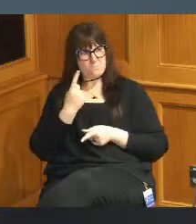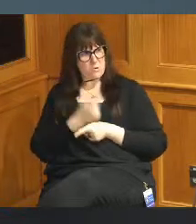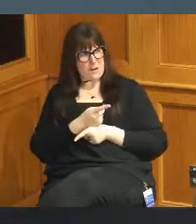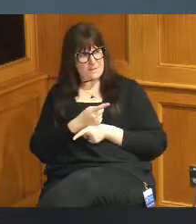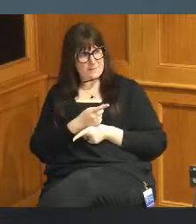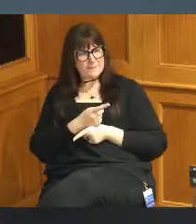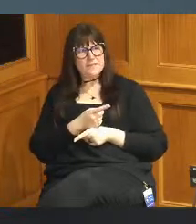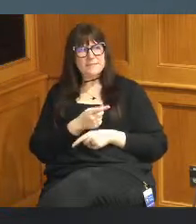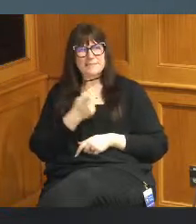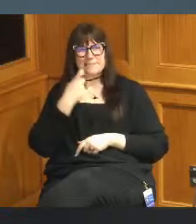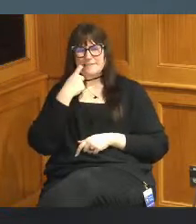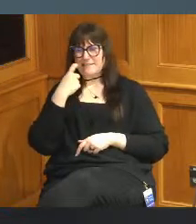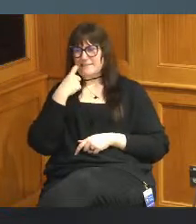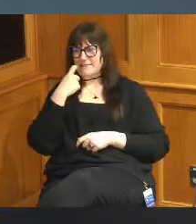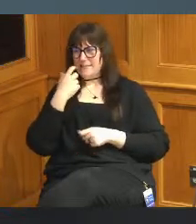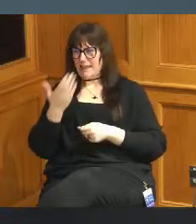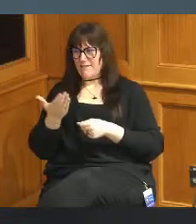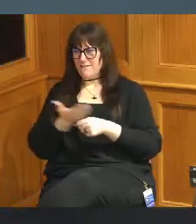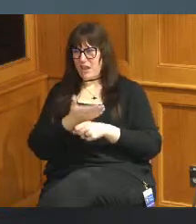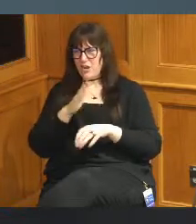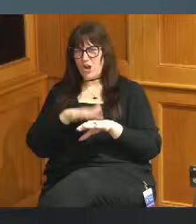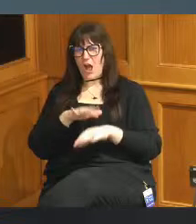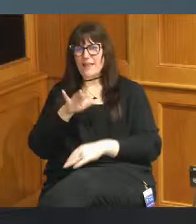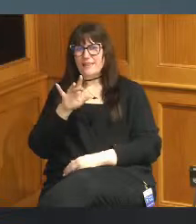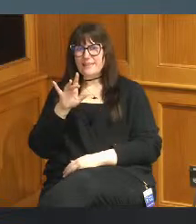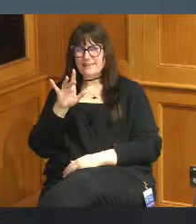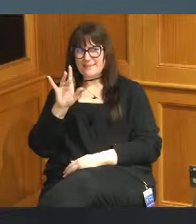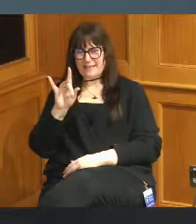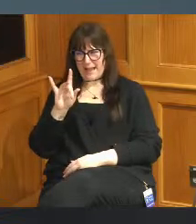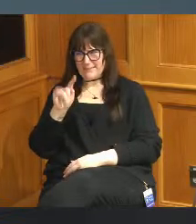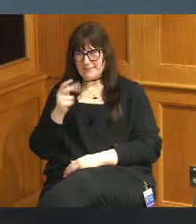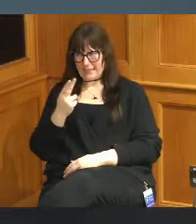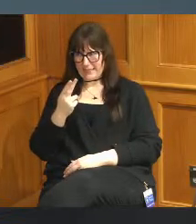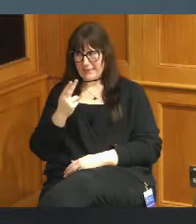he was recently fired on the 18th